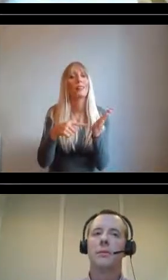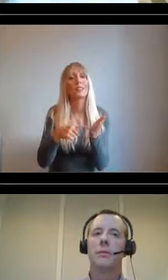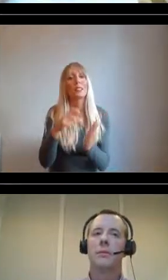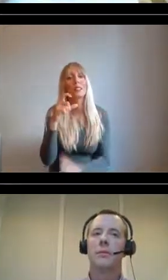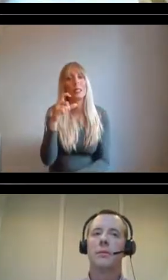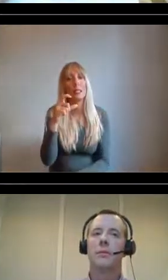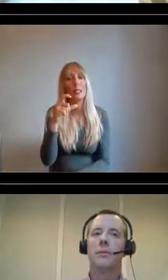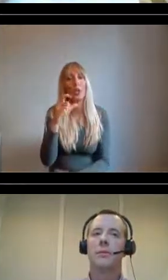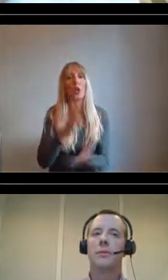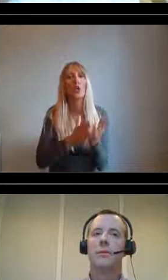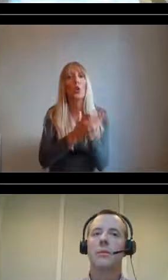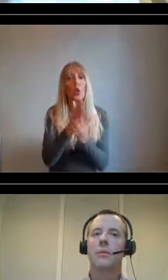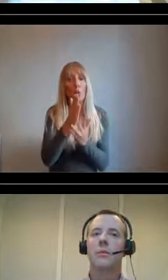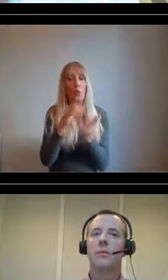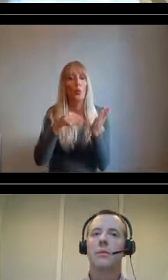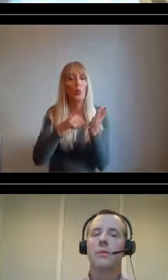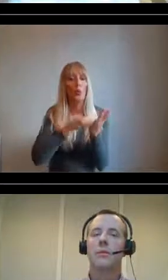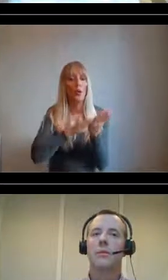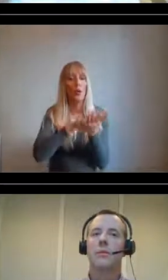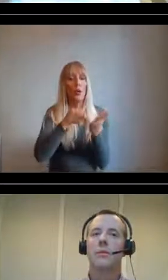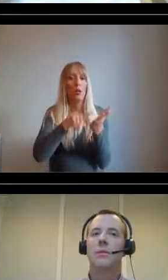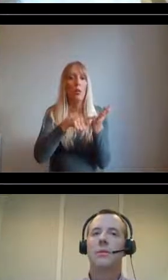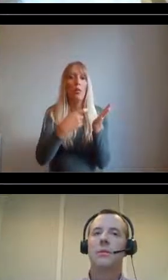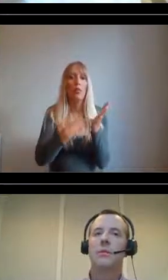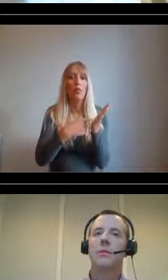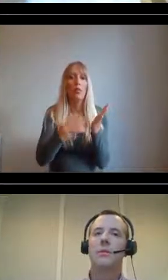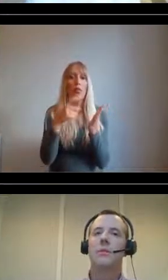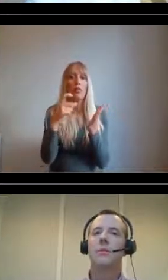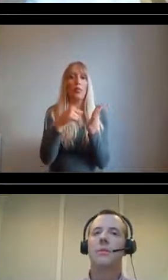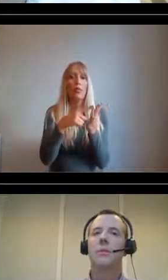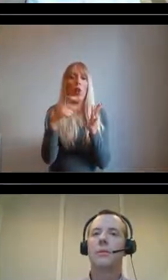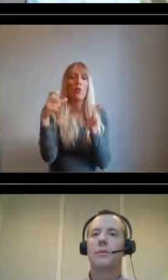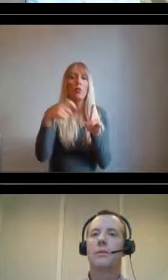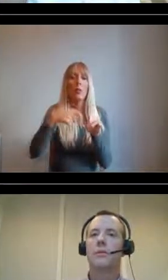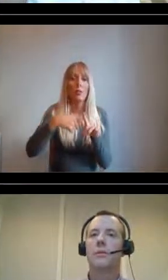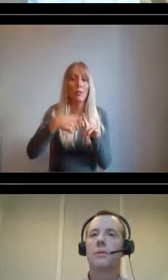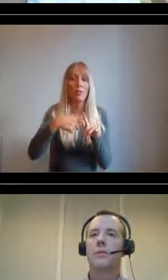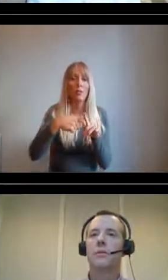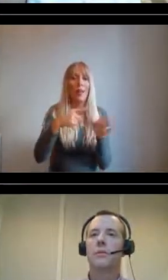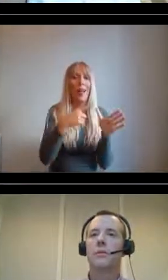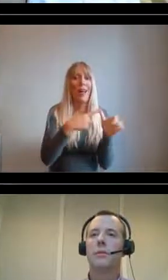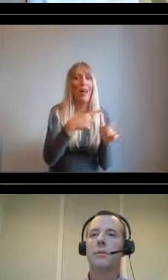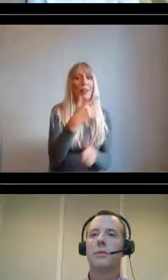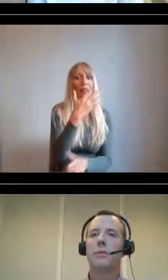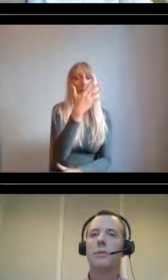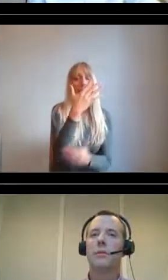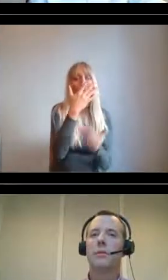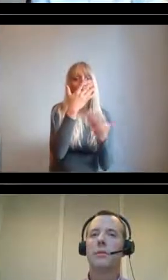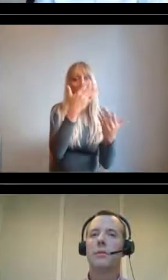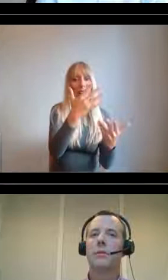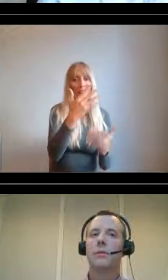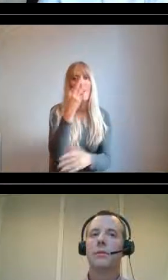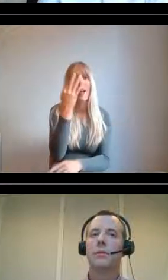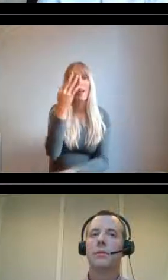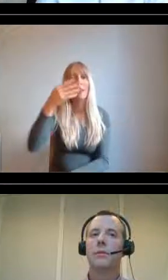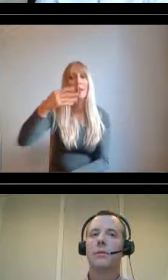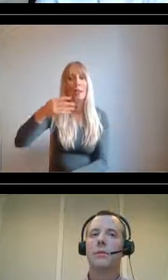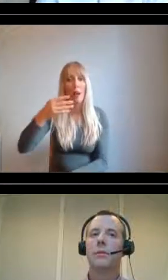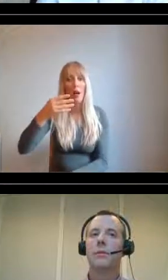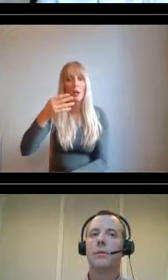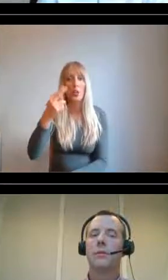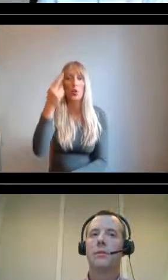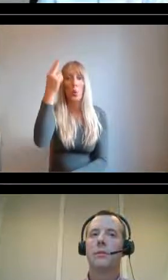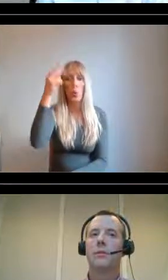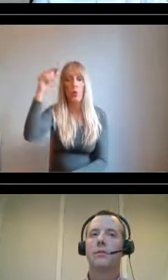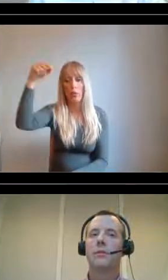via Thurrock. It's via the A1089 going north, so coming out of Tilbury Docks